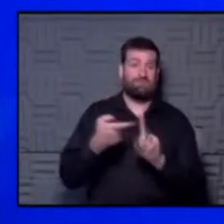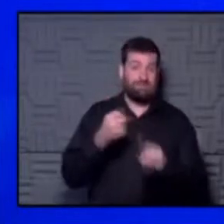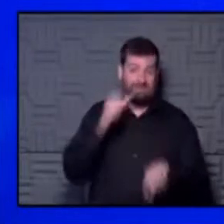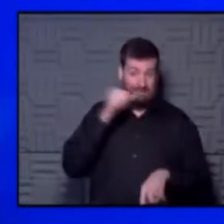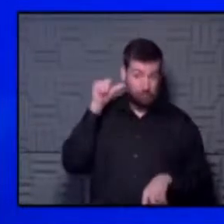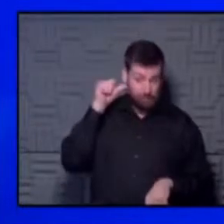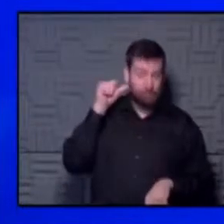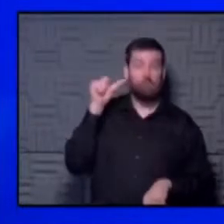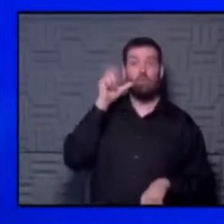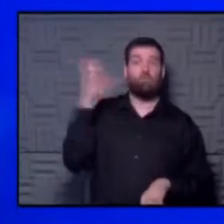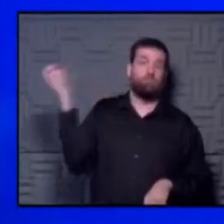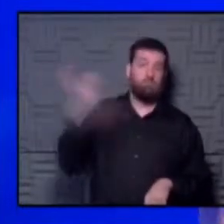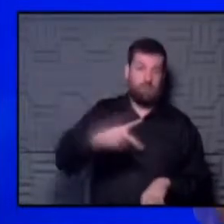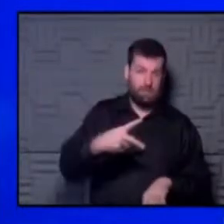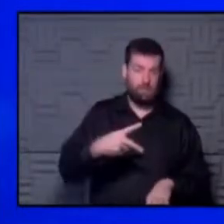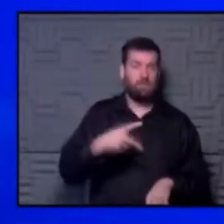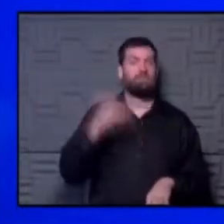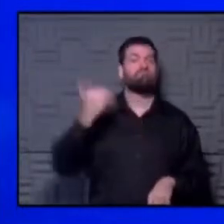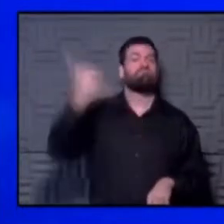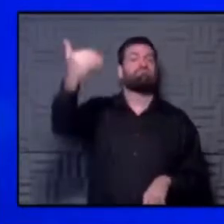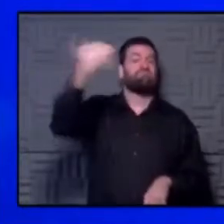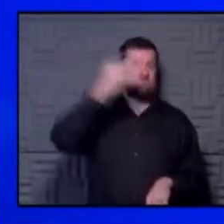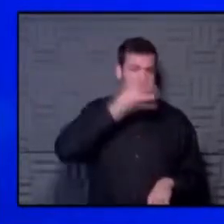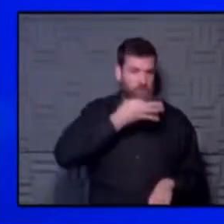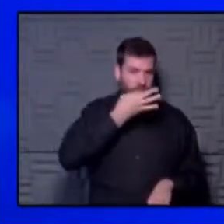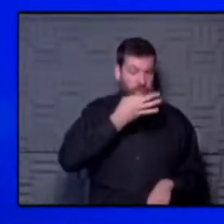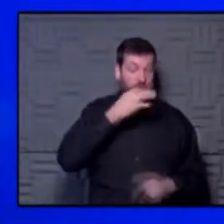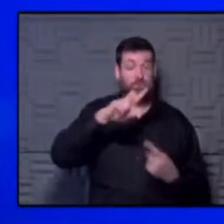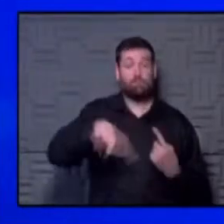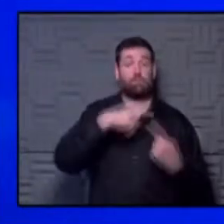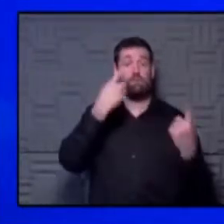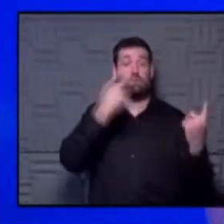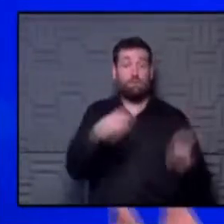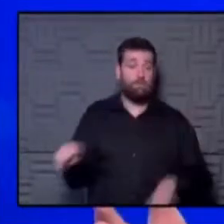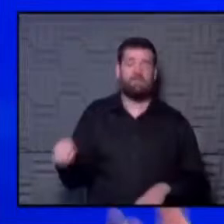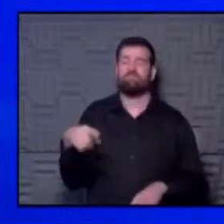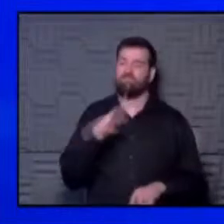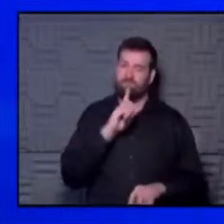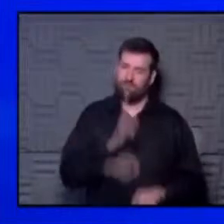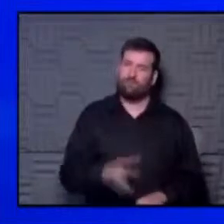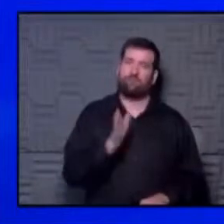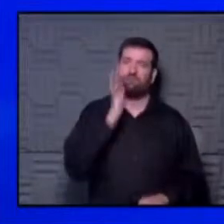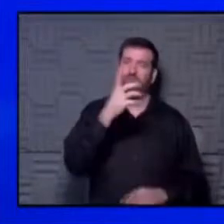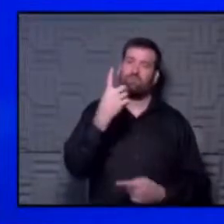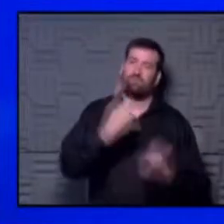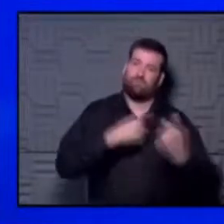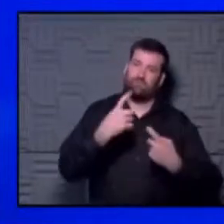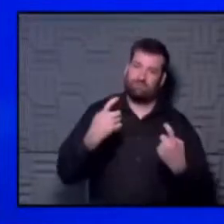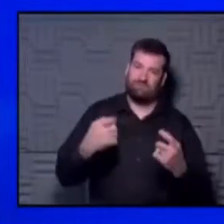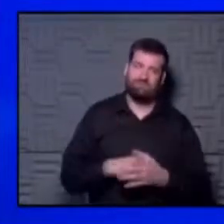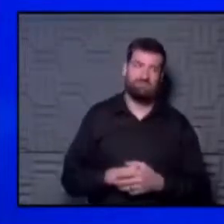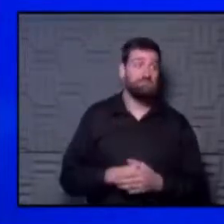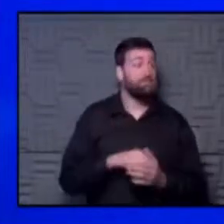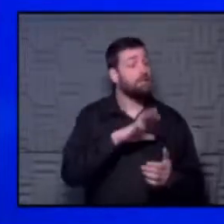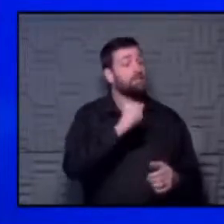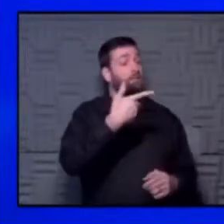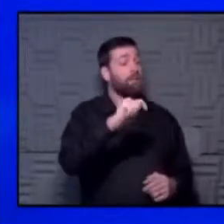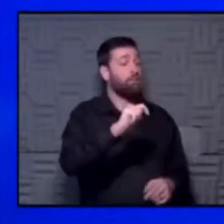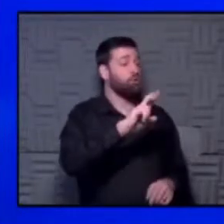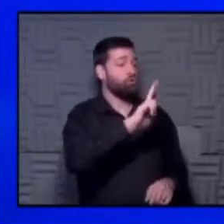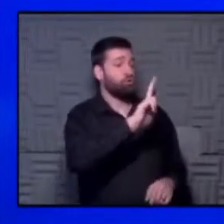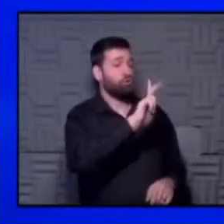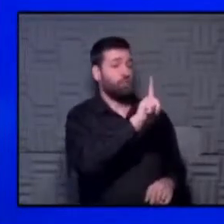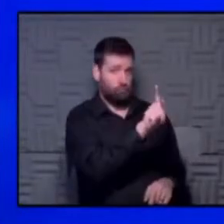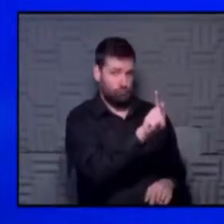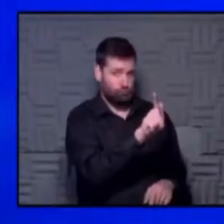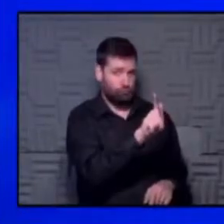be back on our program joining us in the not-so-distant future. And when we do that, well, I'm sure we'll have questions about what we said. So we're always September 21st is the next